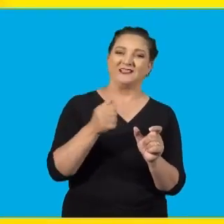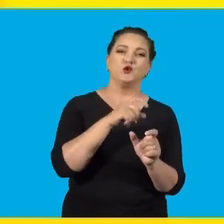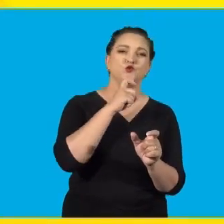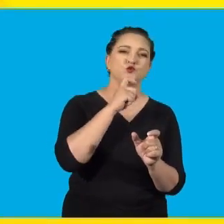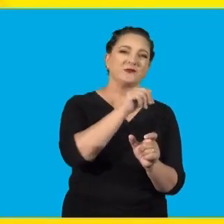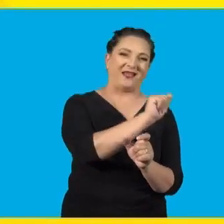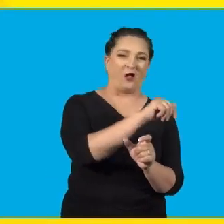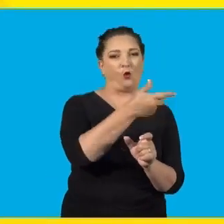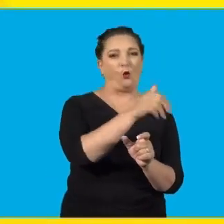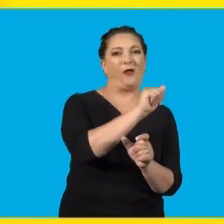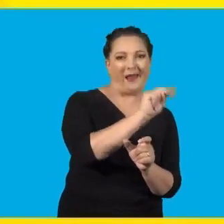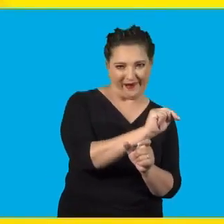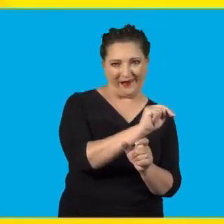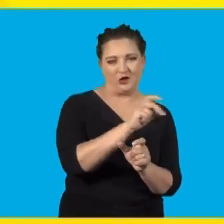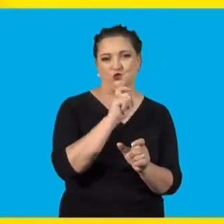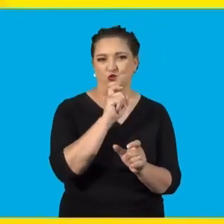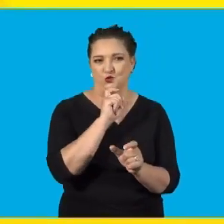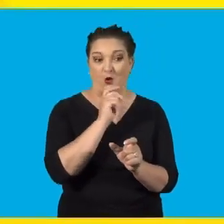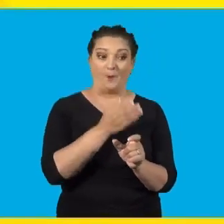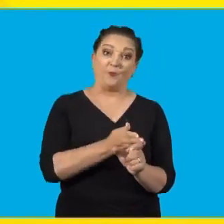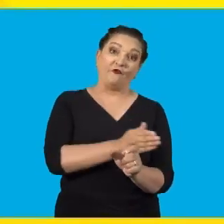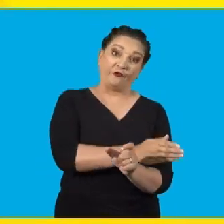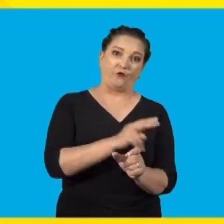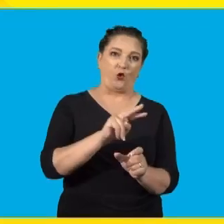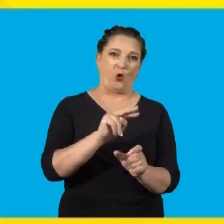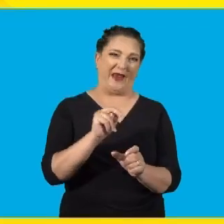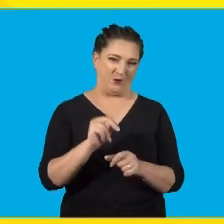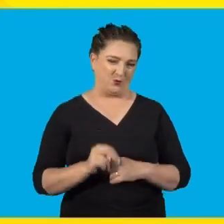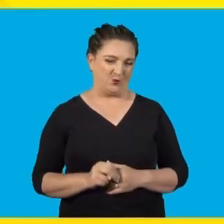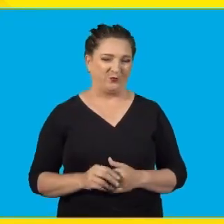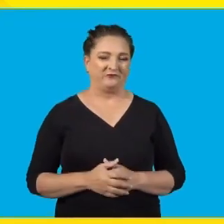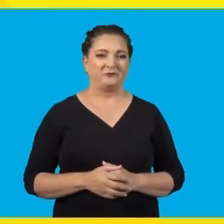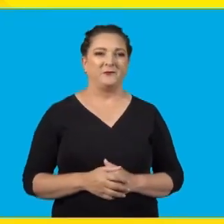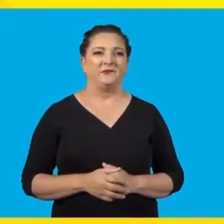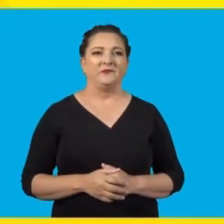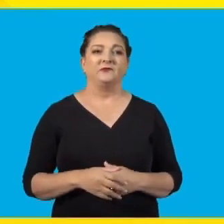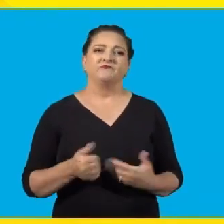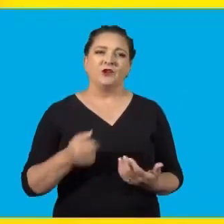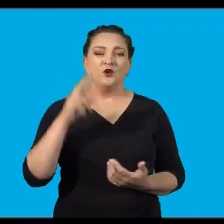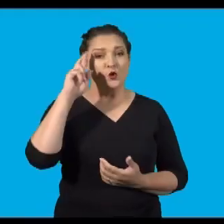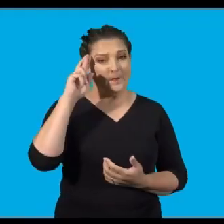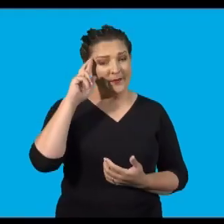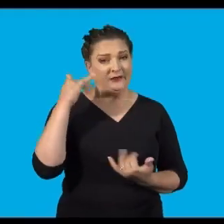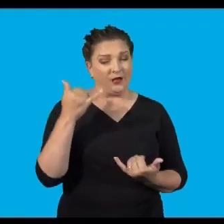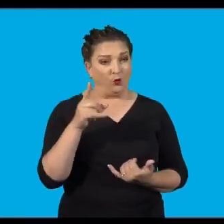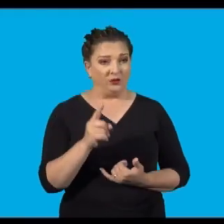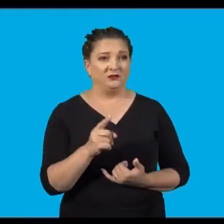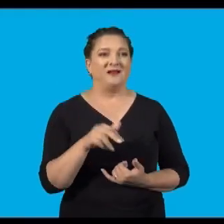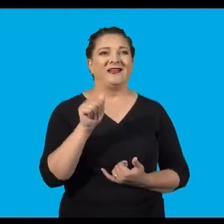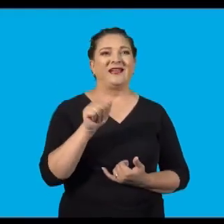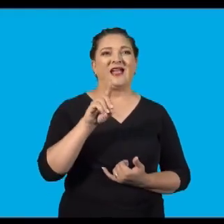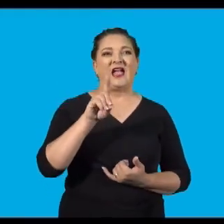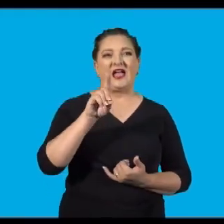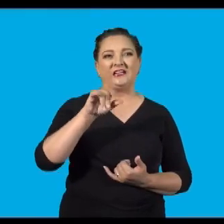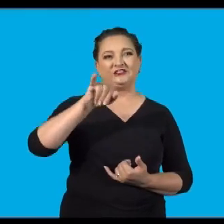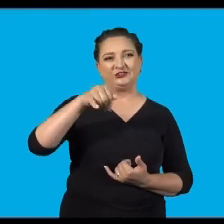right? Then you use a and an for those, before those nouns, okay? Then, remember,